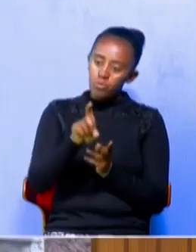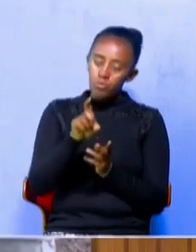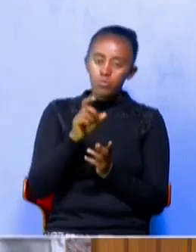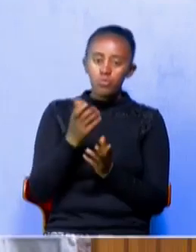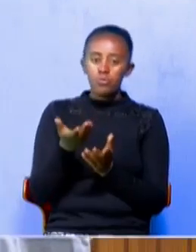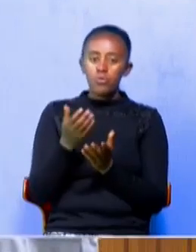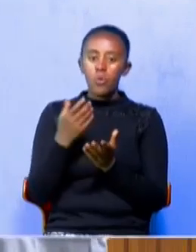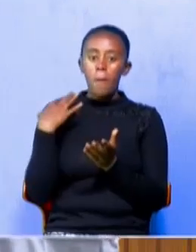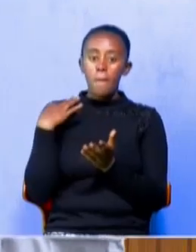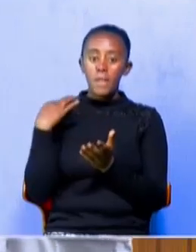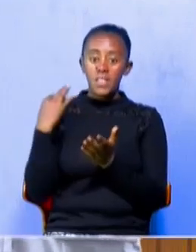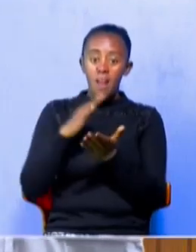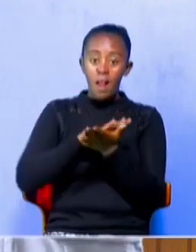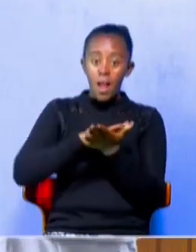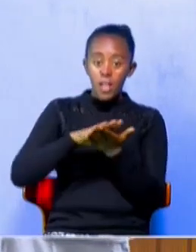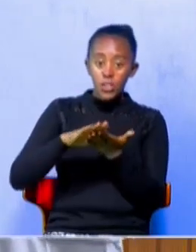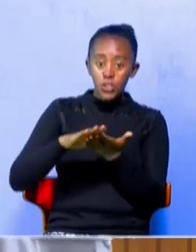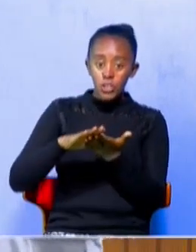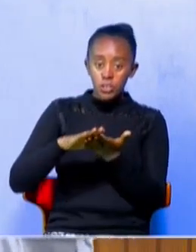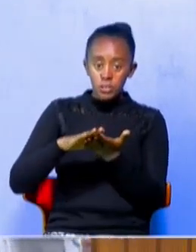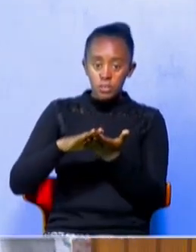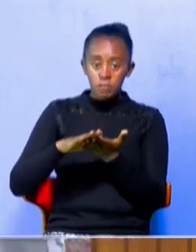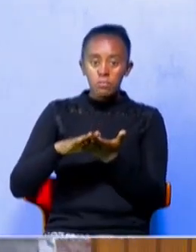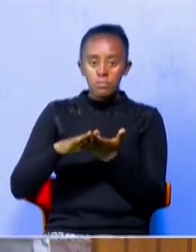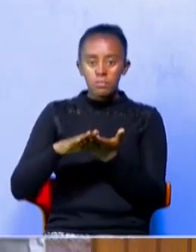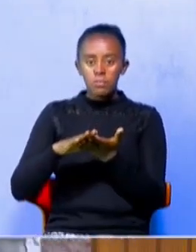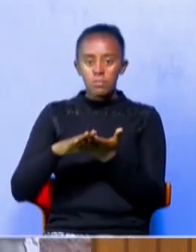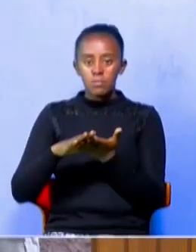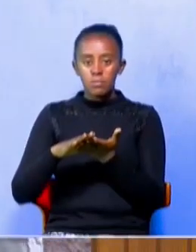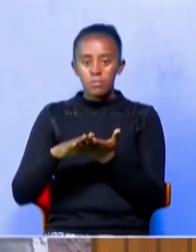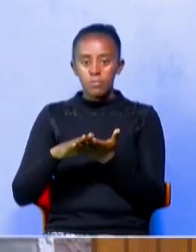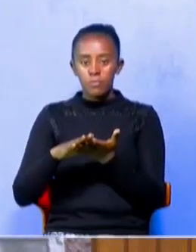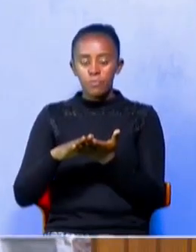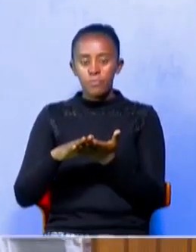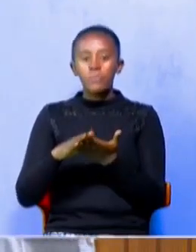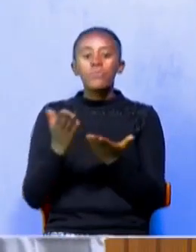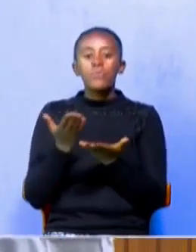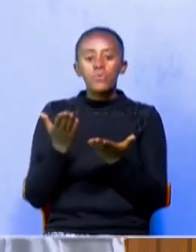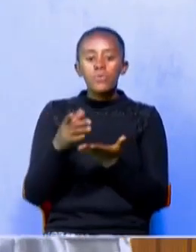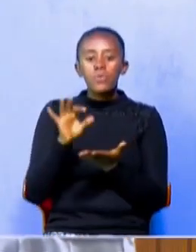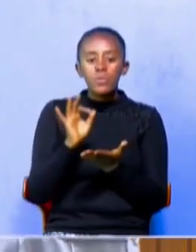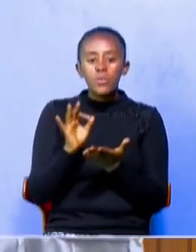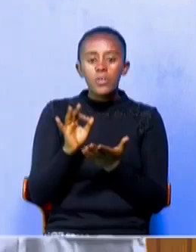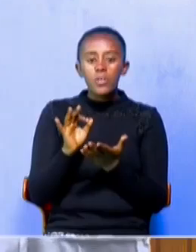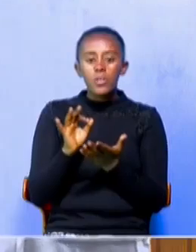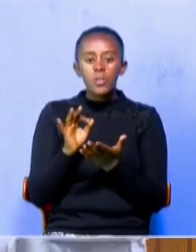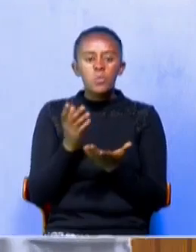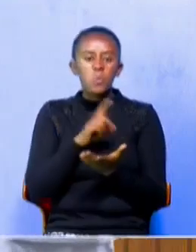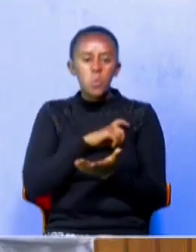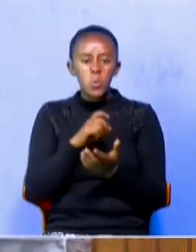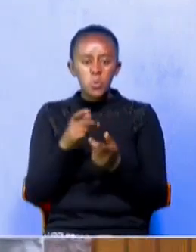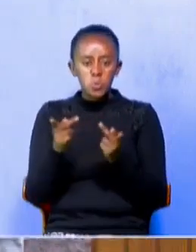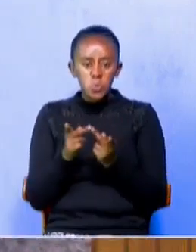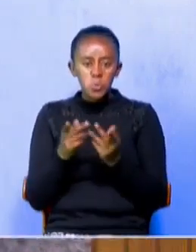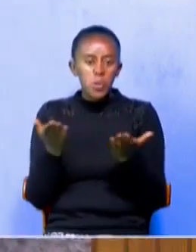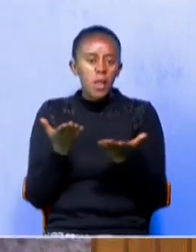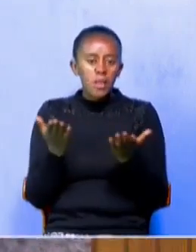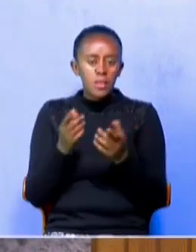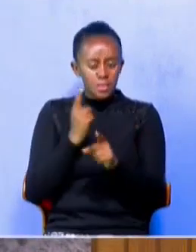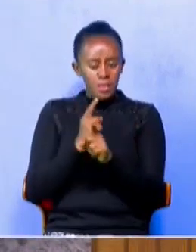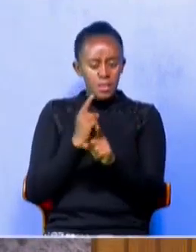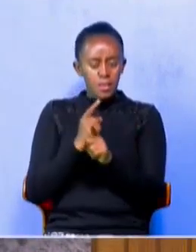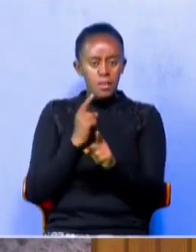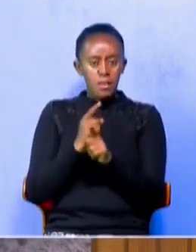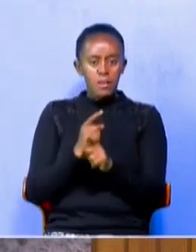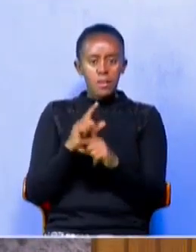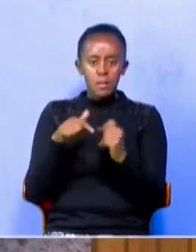personal hygiene, do you go to courthouse? No. Do you go to the police station? No. The right place to ask